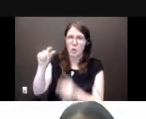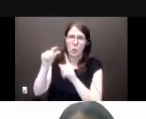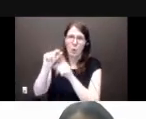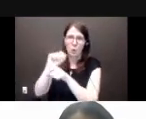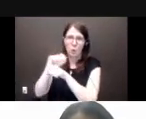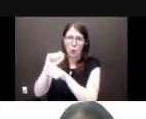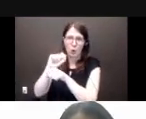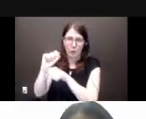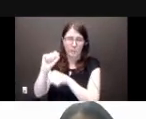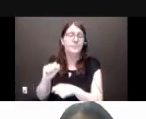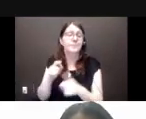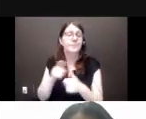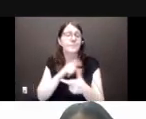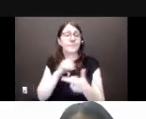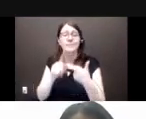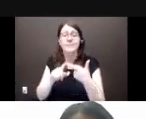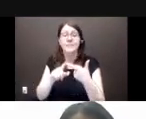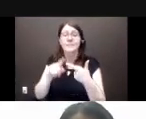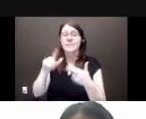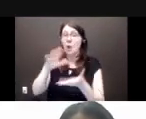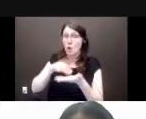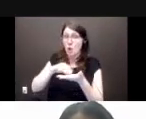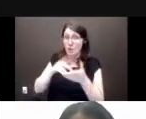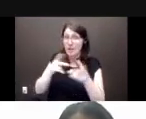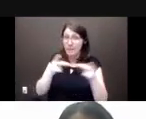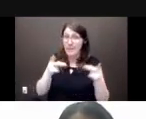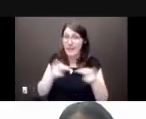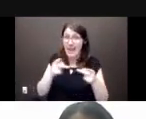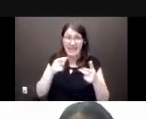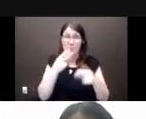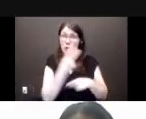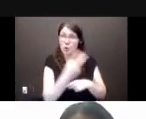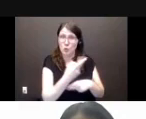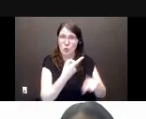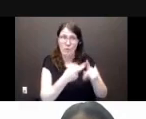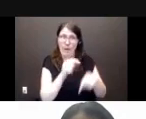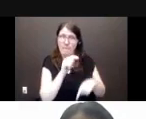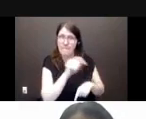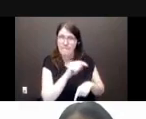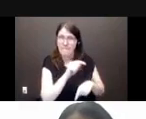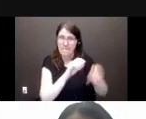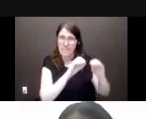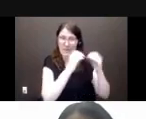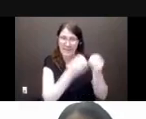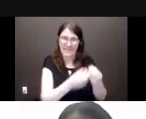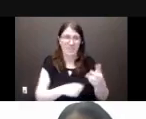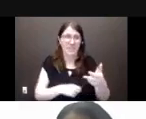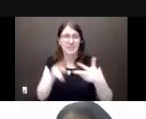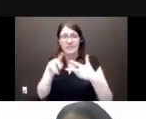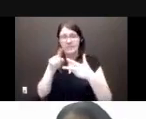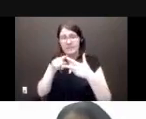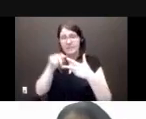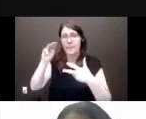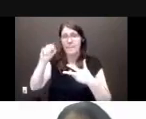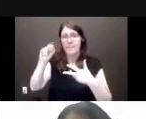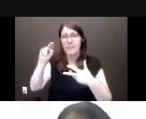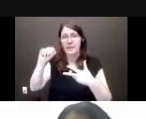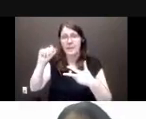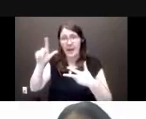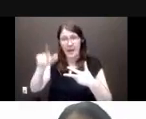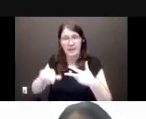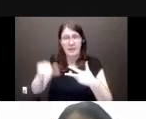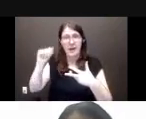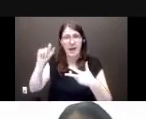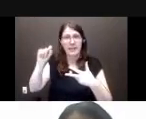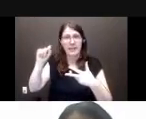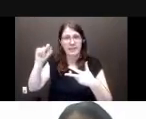Brampton, we have Manal Atta and Alicia Thapar, who are going to talk to us about YouTube.